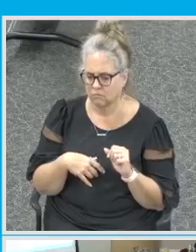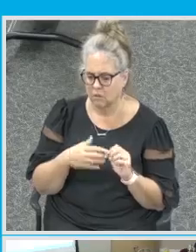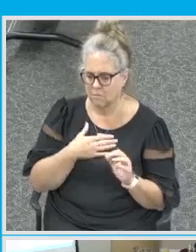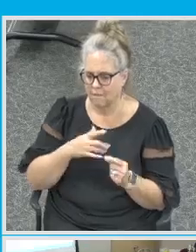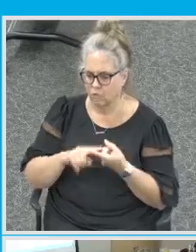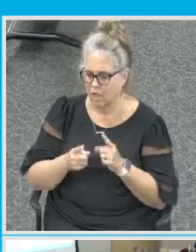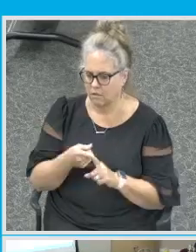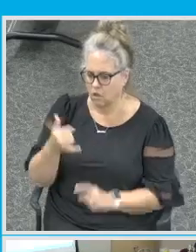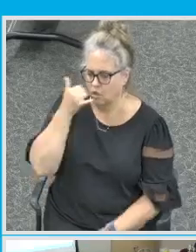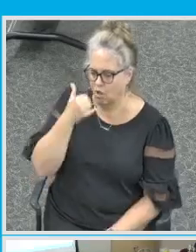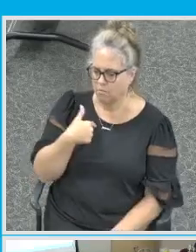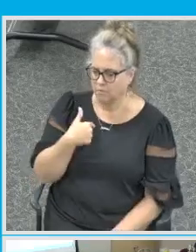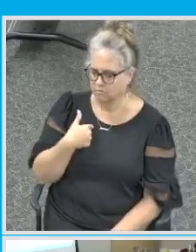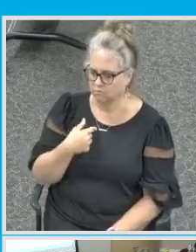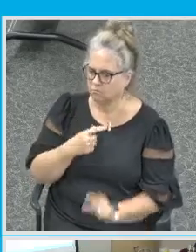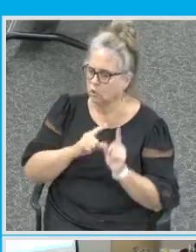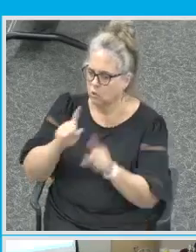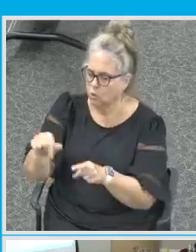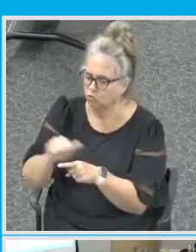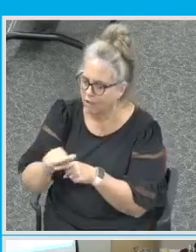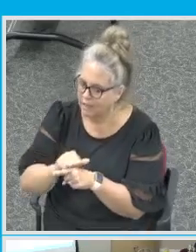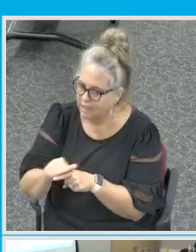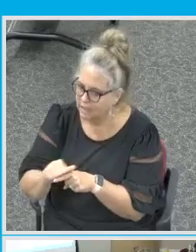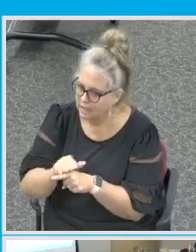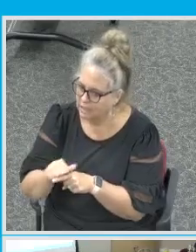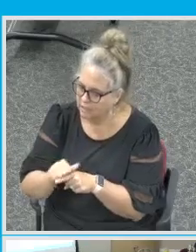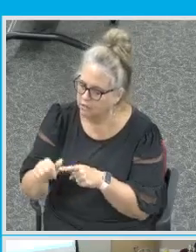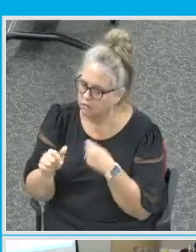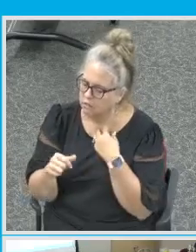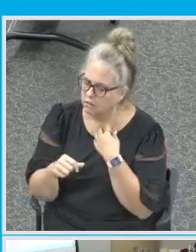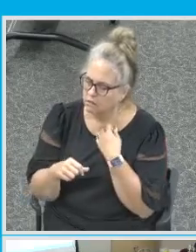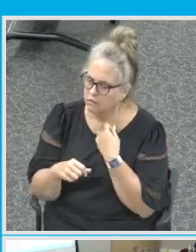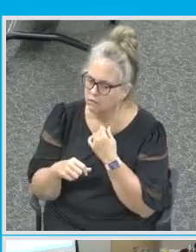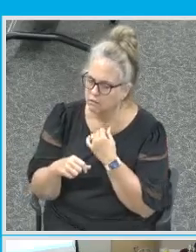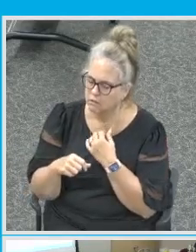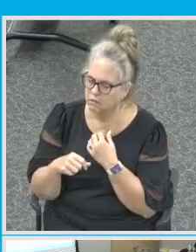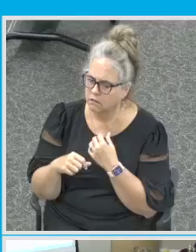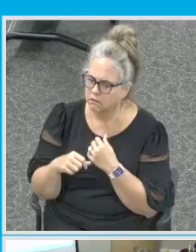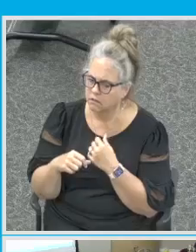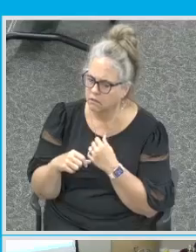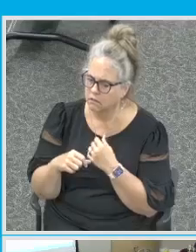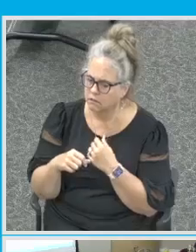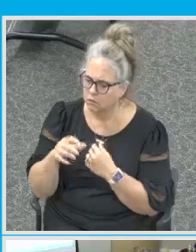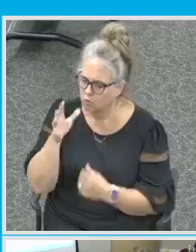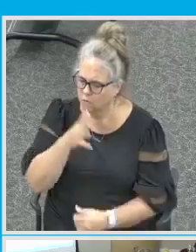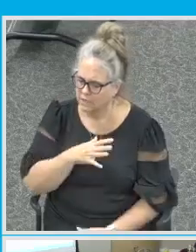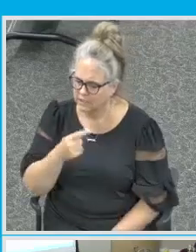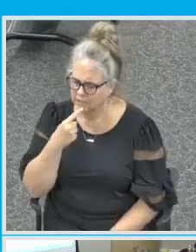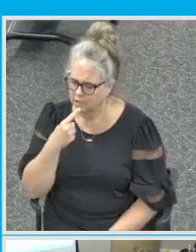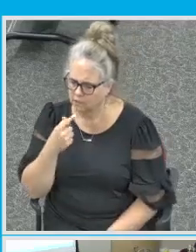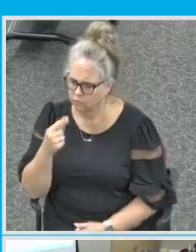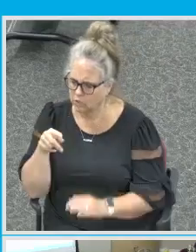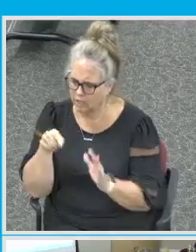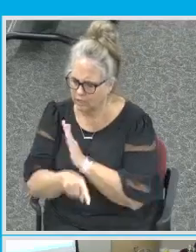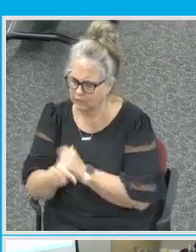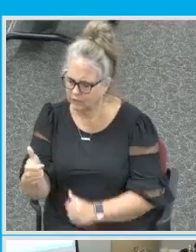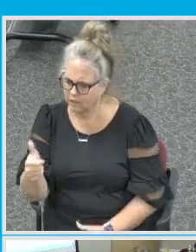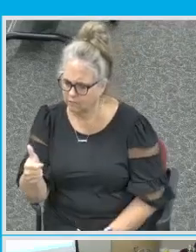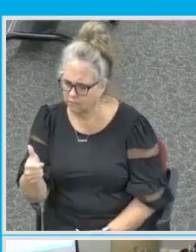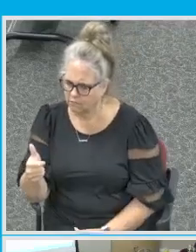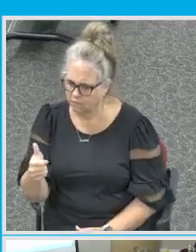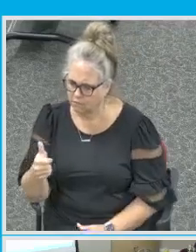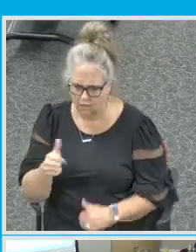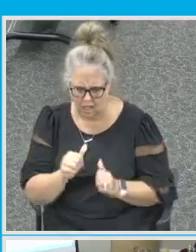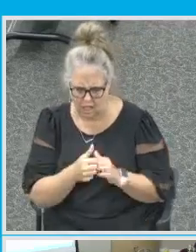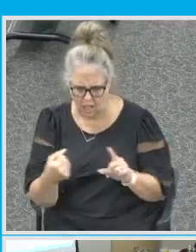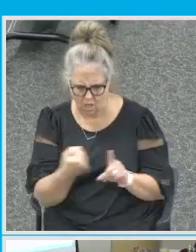said, I've been thinking about suicide and how it won't impact my life insurance." And so the first myth is that if we talk about it, they'll do